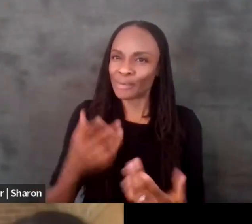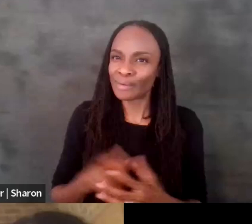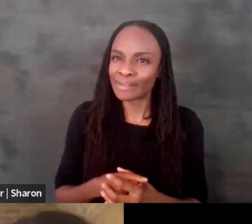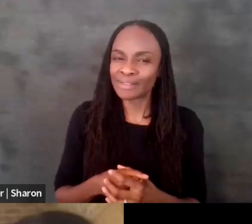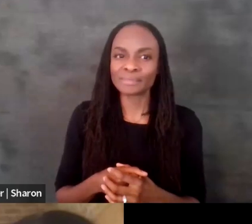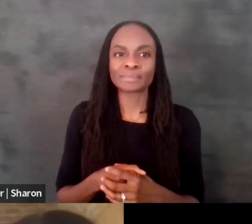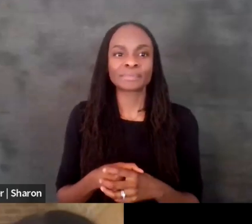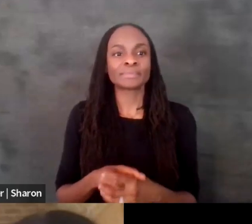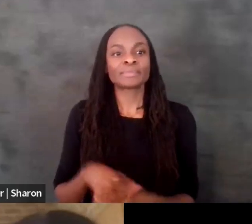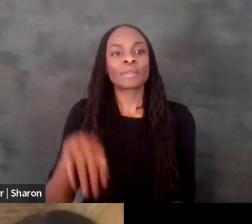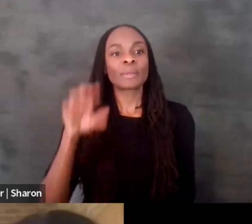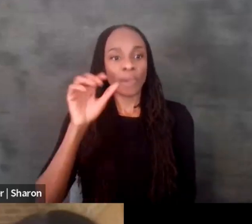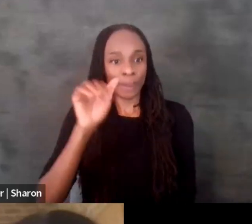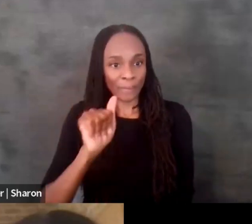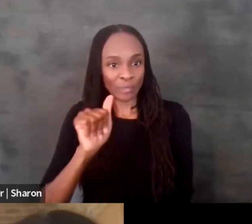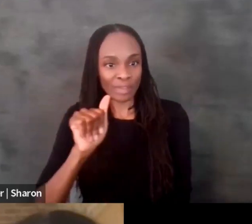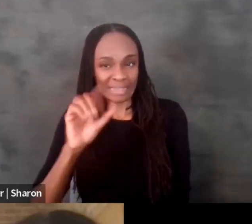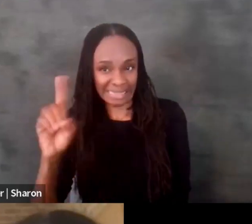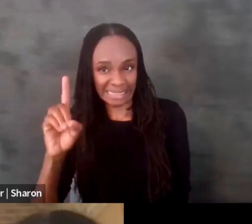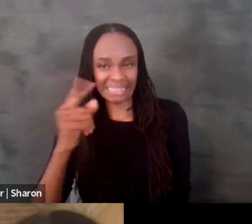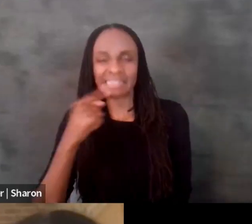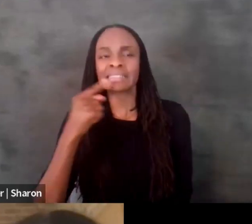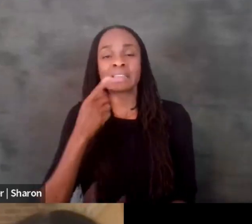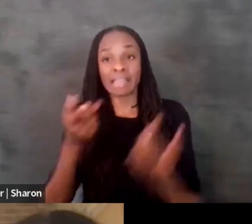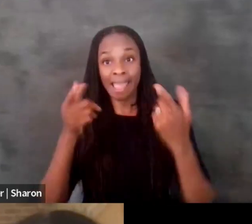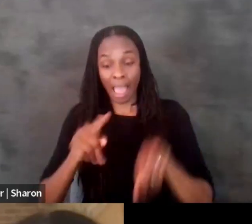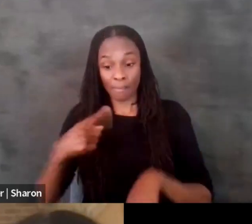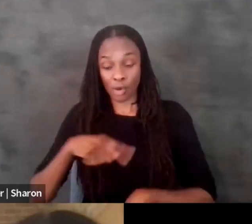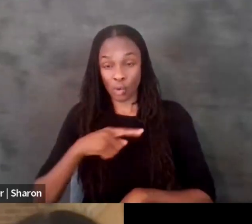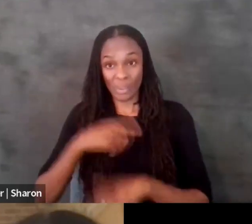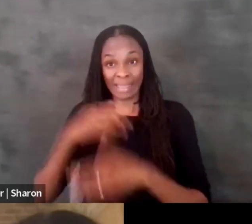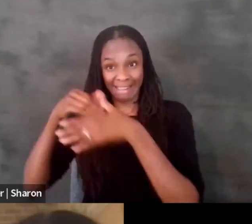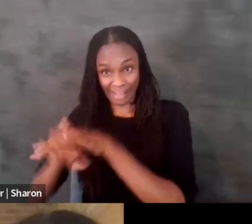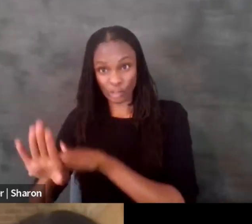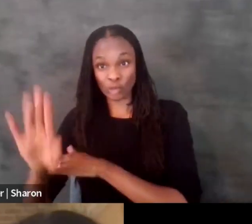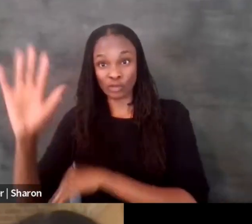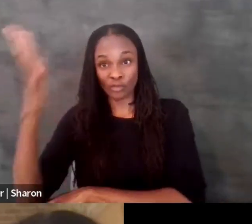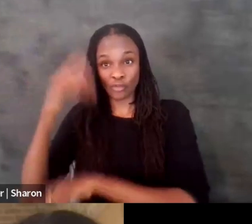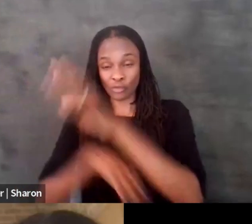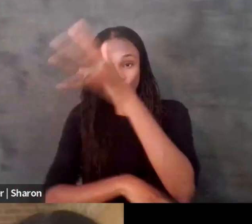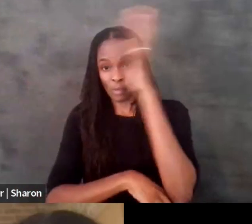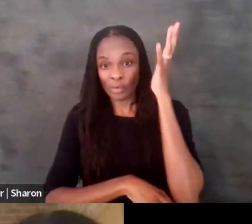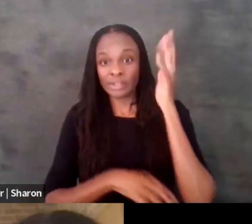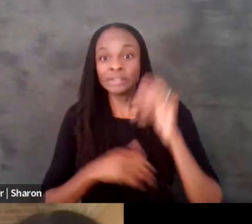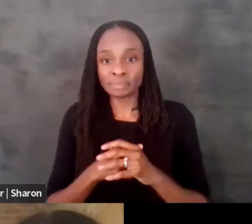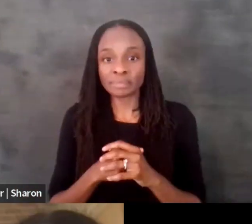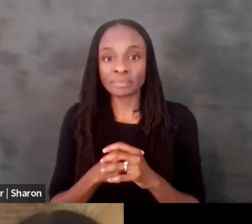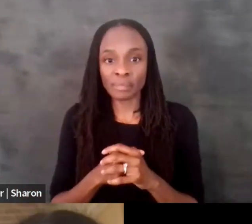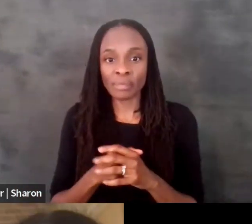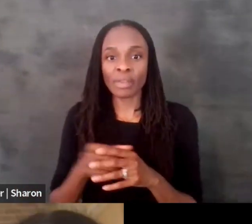Um, Actually, what happened when we went to the forest Mm, in Arunachal Pradesh in West